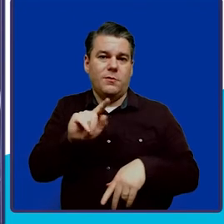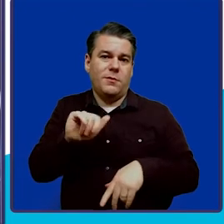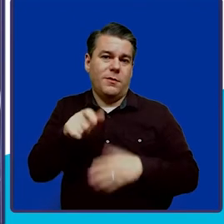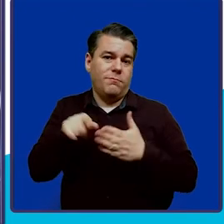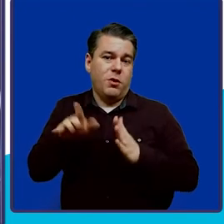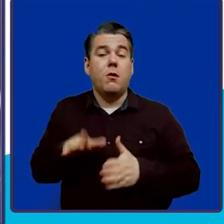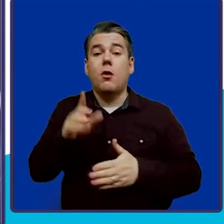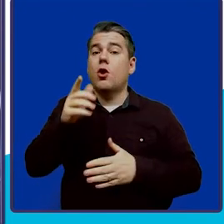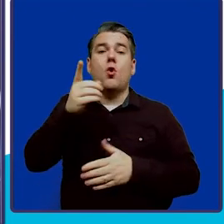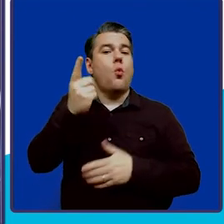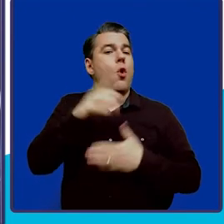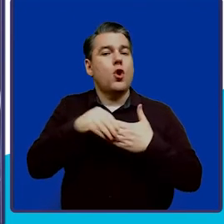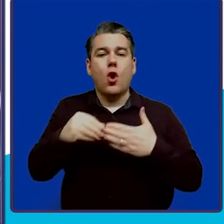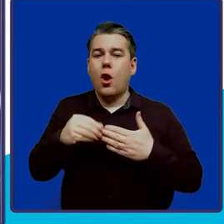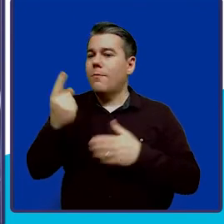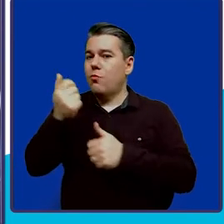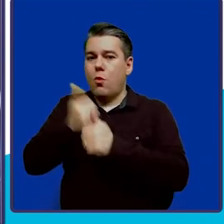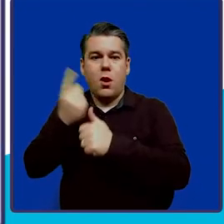that's dollar for dollar.